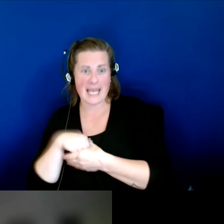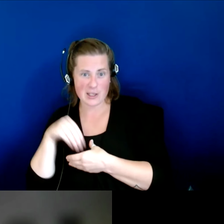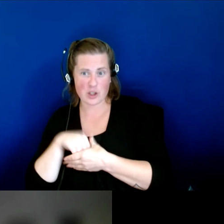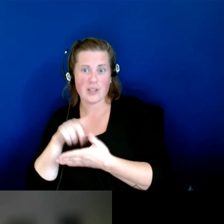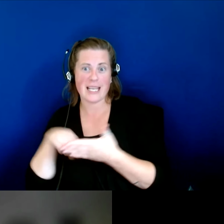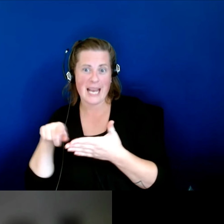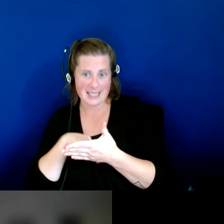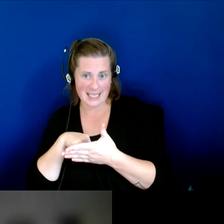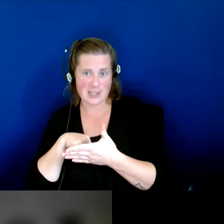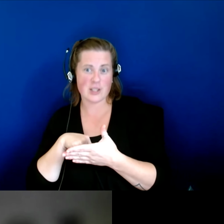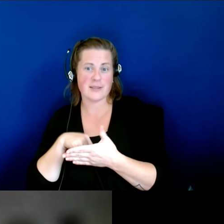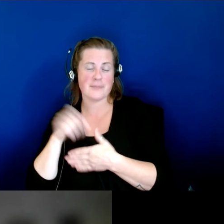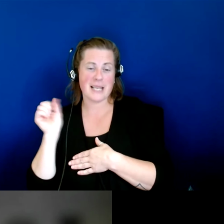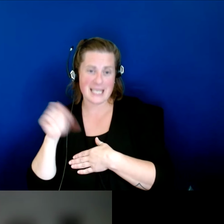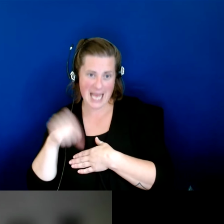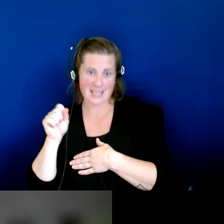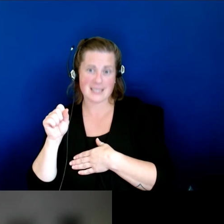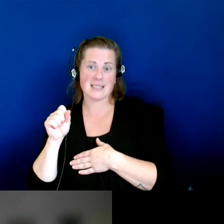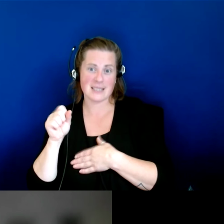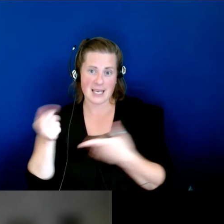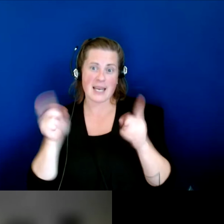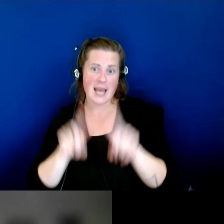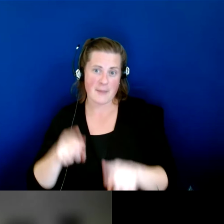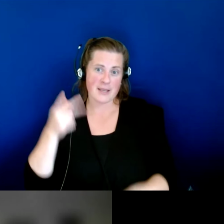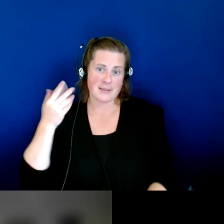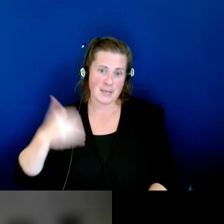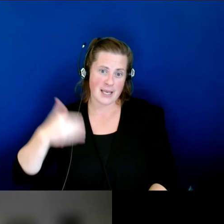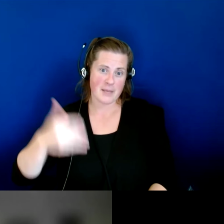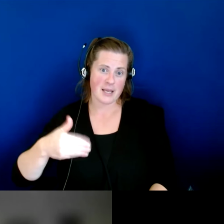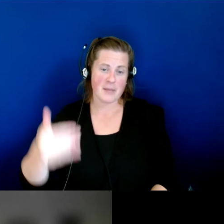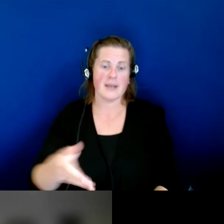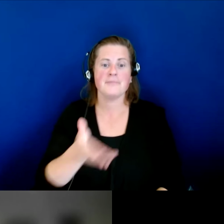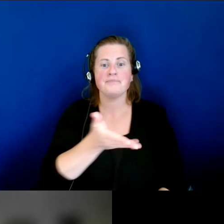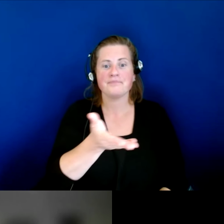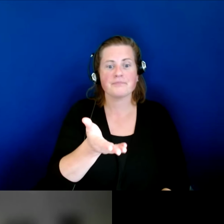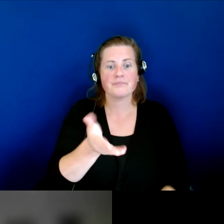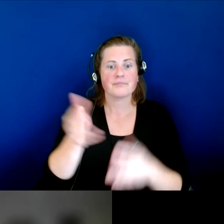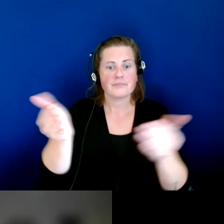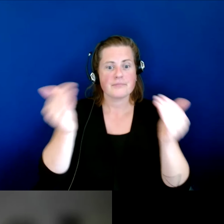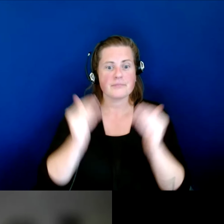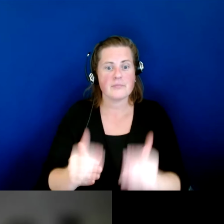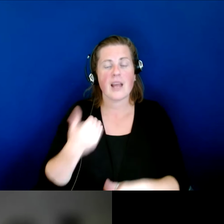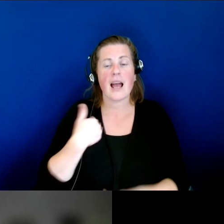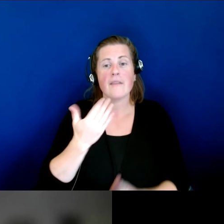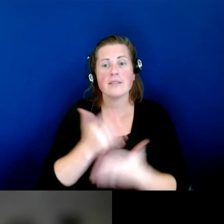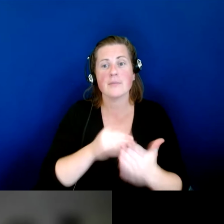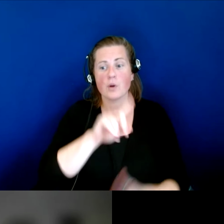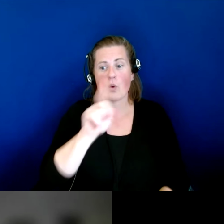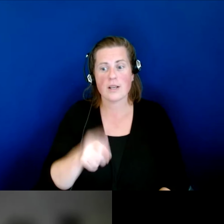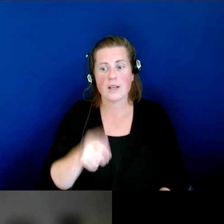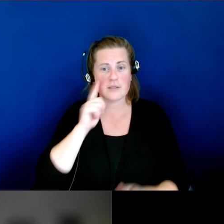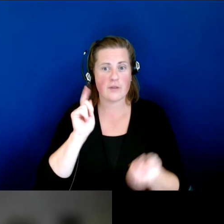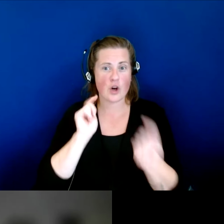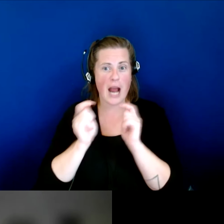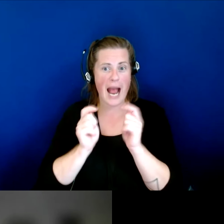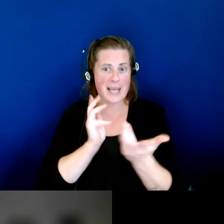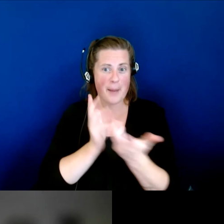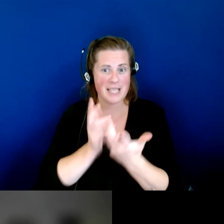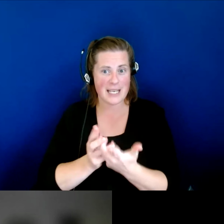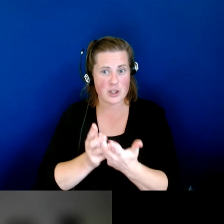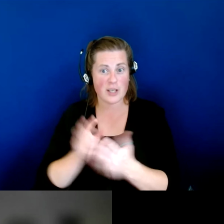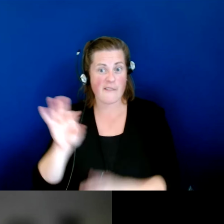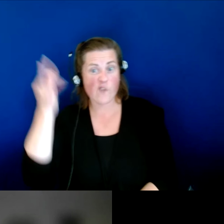ageism. Great. And we have a couple of questions regarding maybe adaptation in different languages, whether